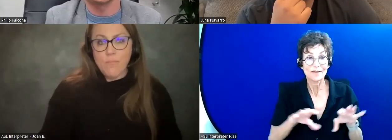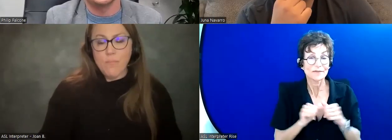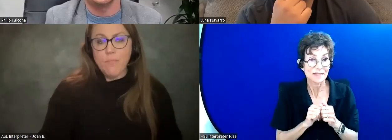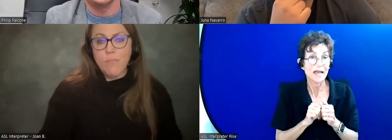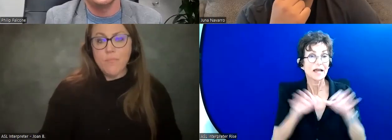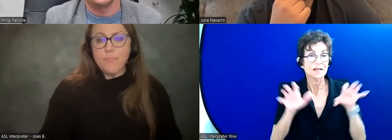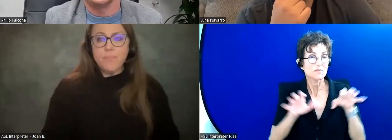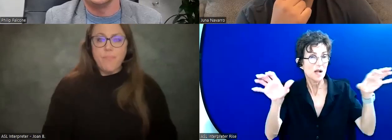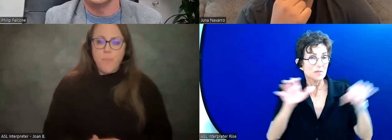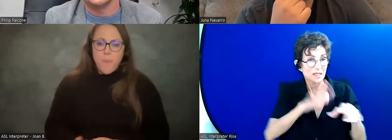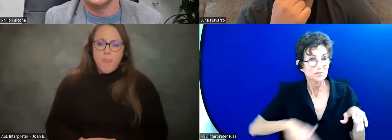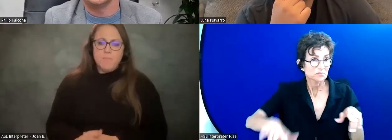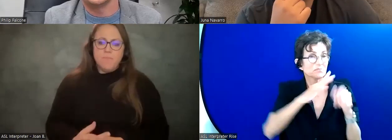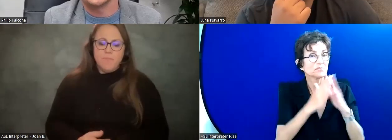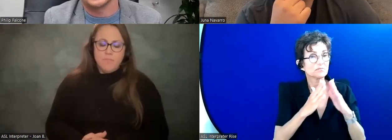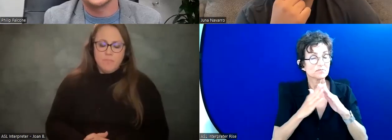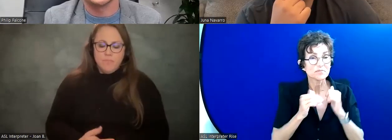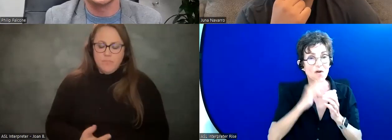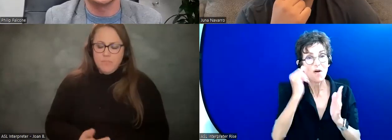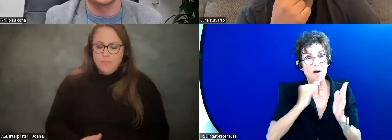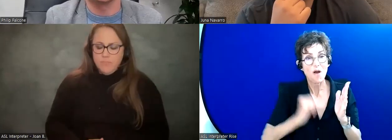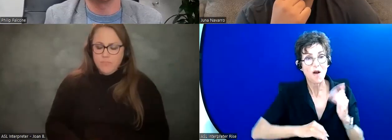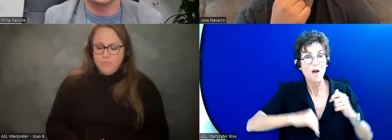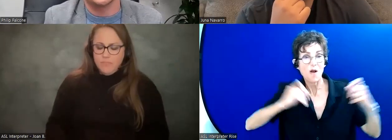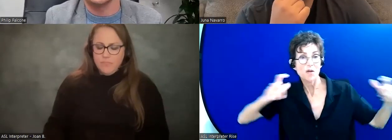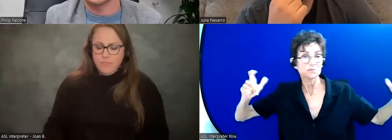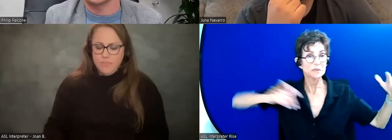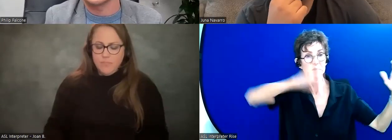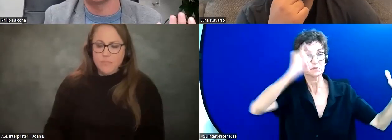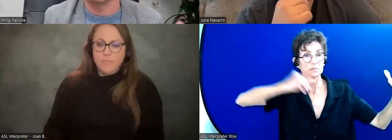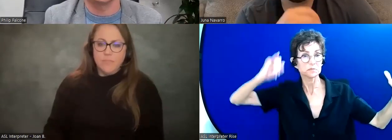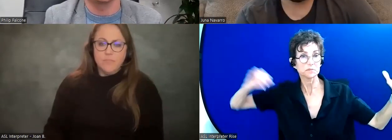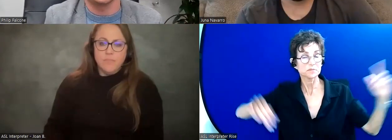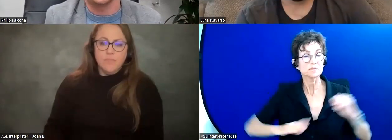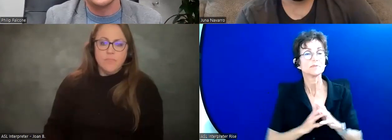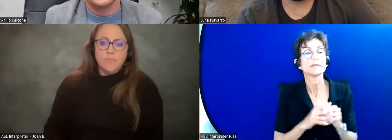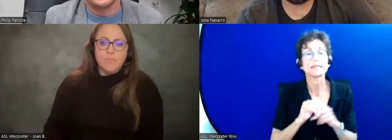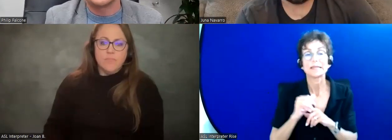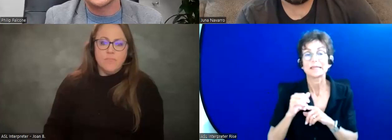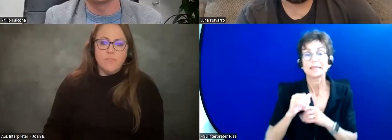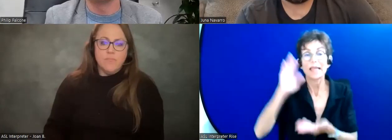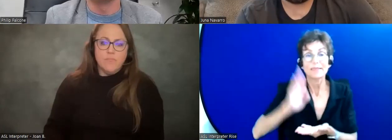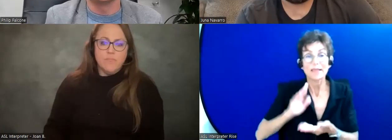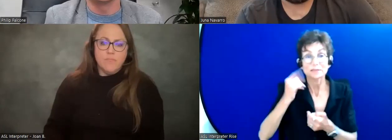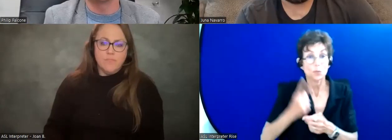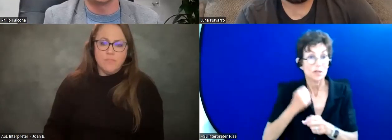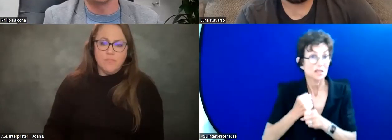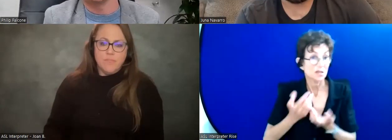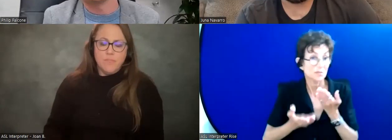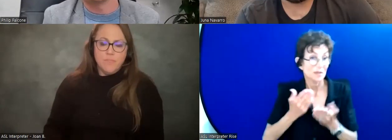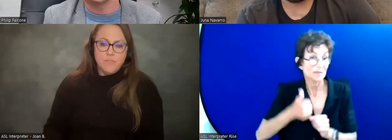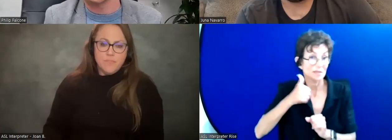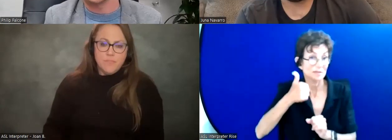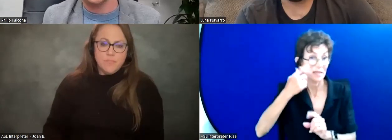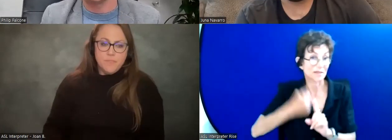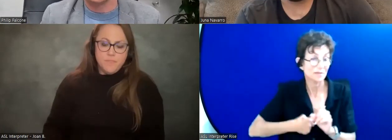since July of 2022. So even less than a year, was about 10 months or so. It's been a lot of